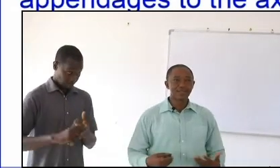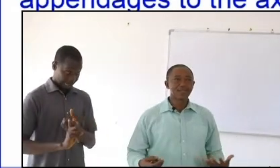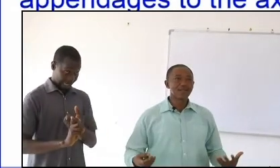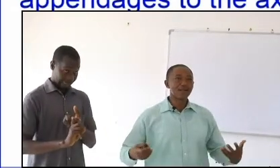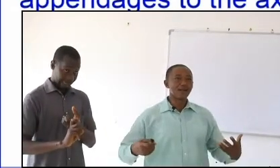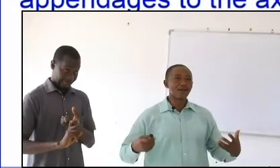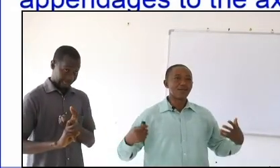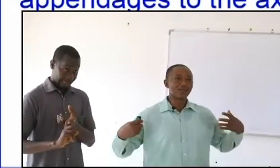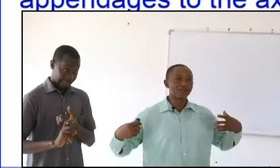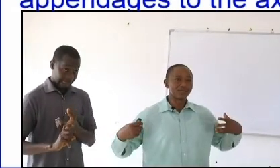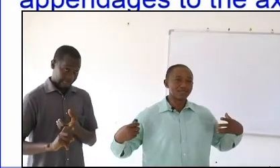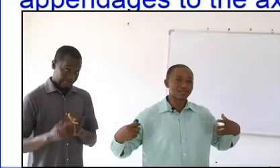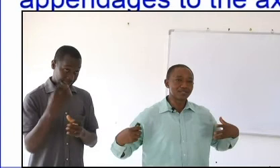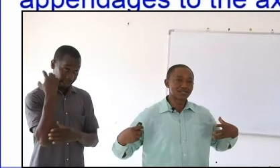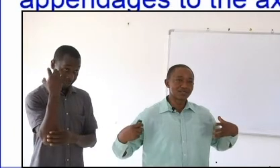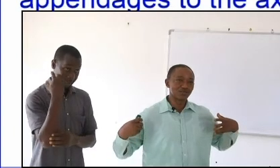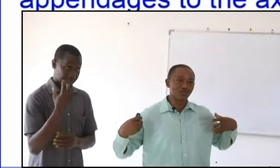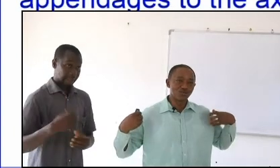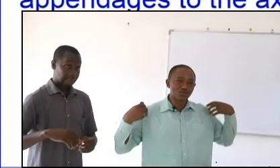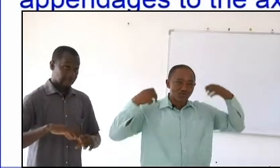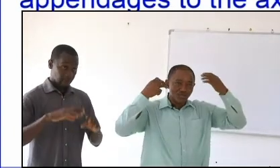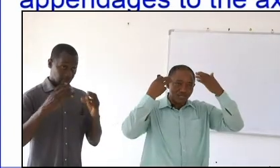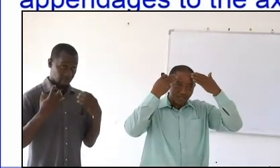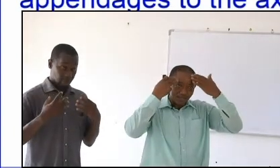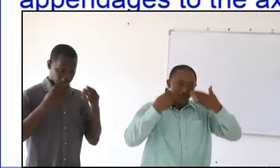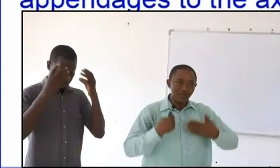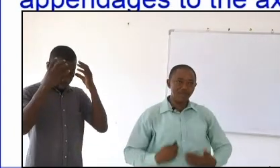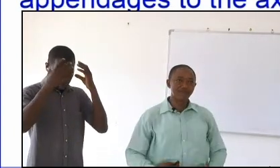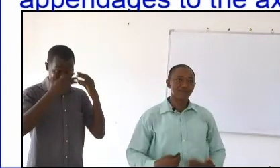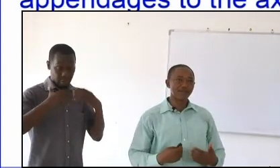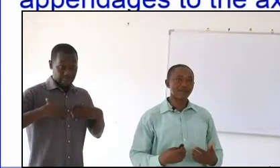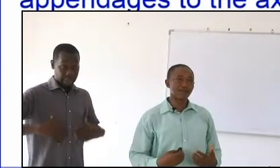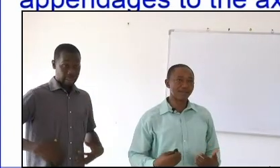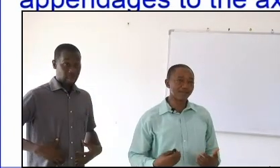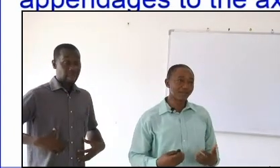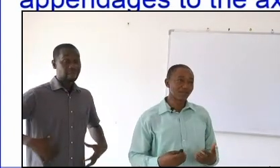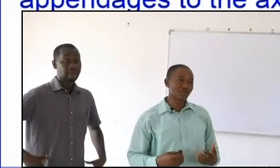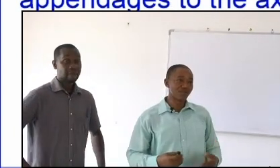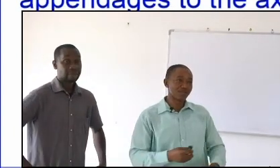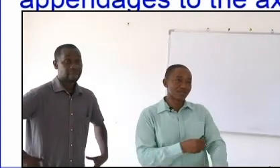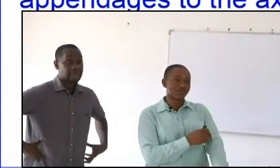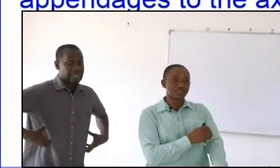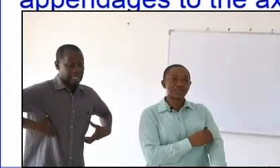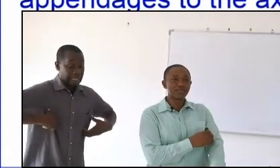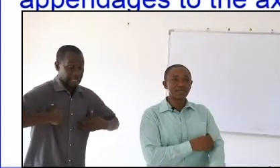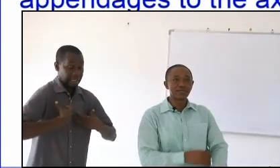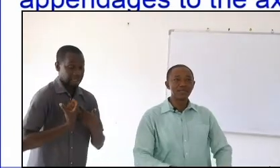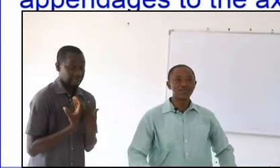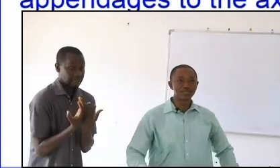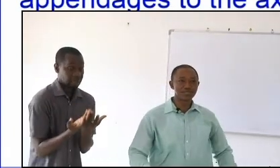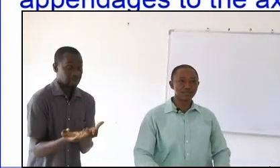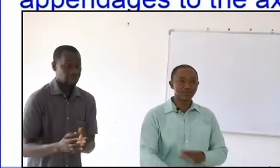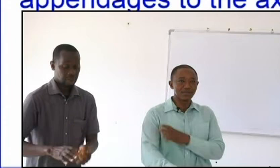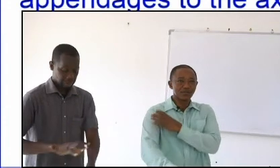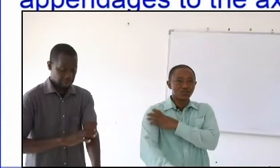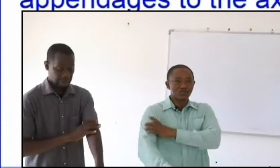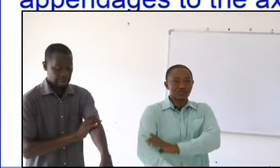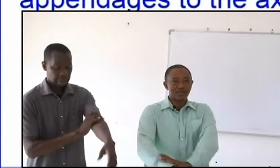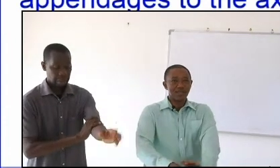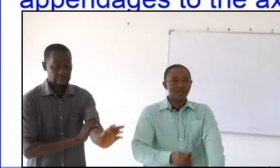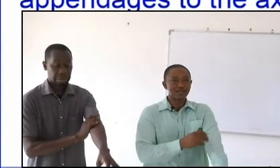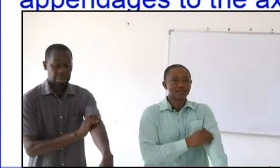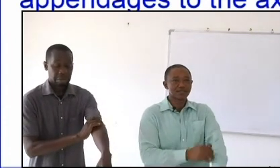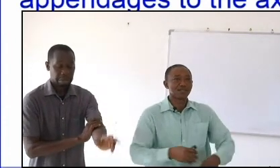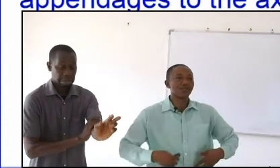connect these bones to the main frame, okay? So simply the limbs, the bones